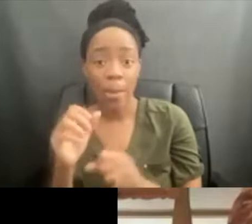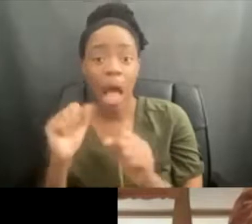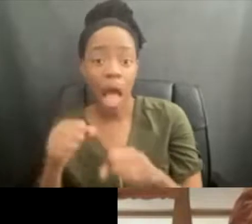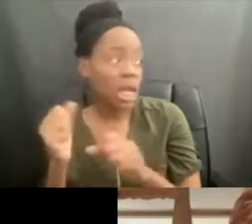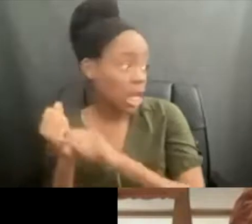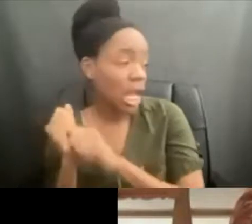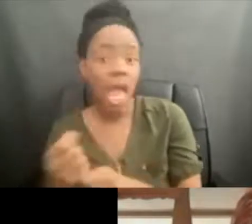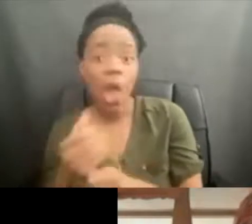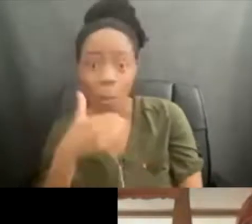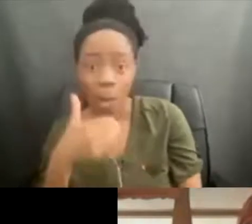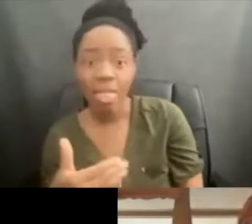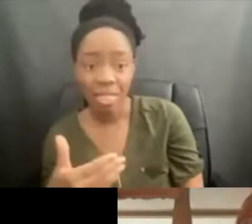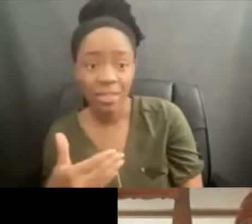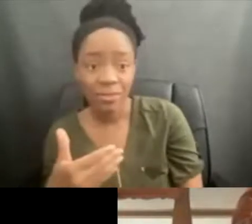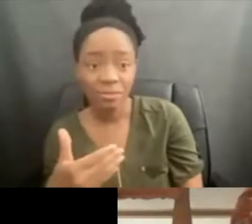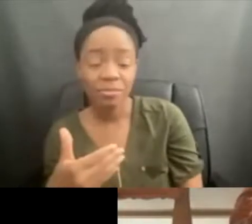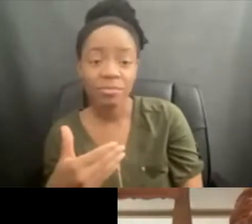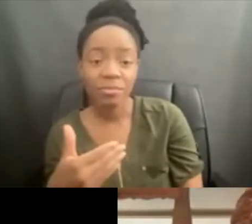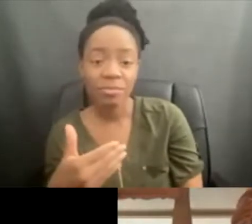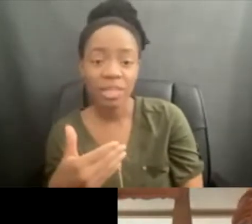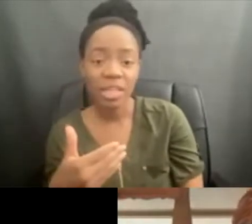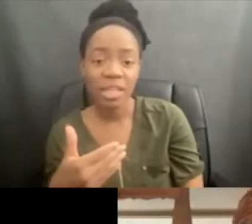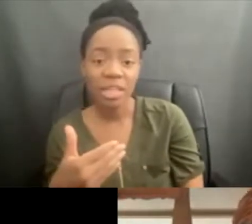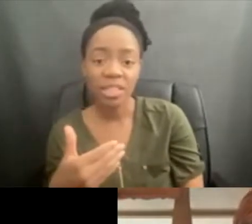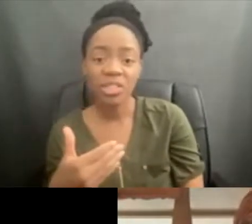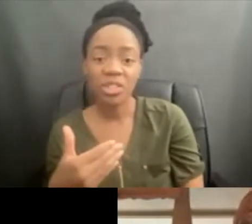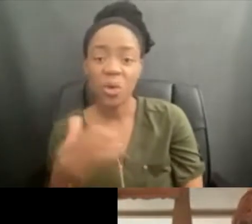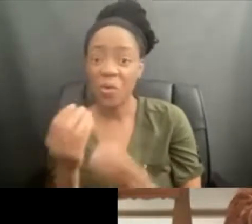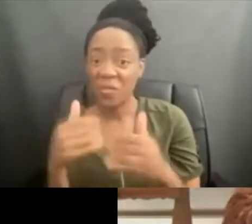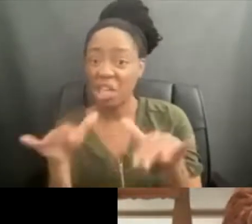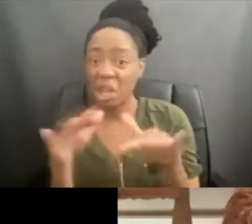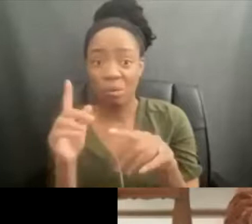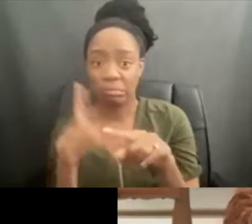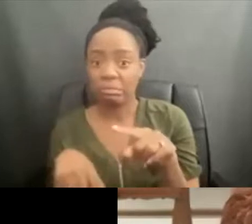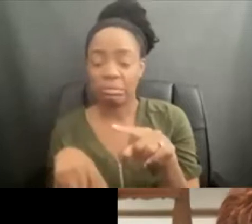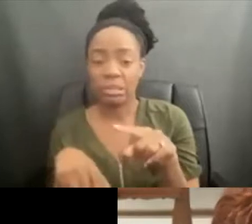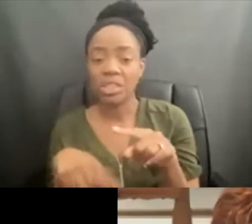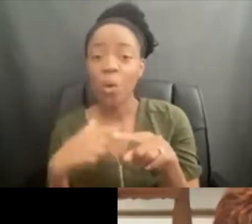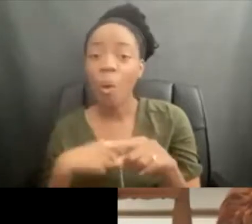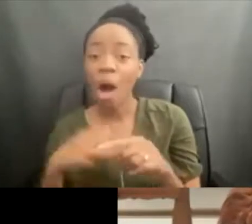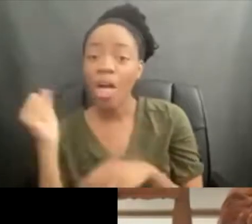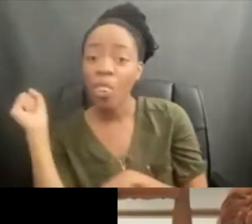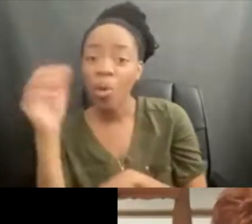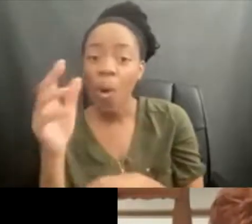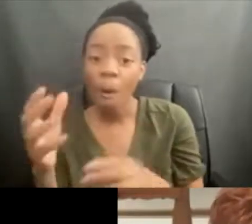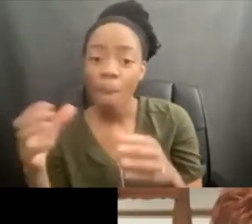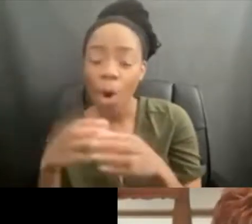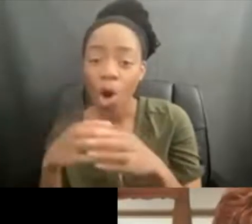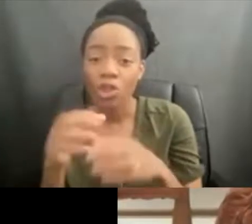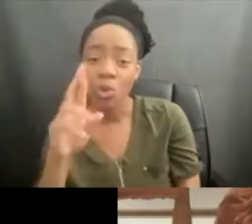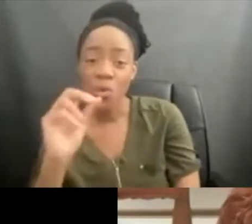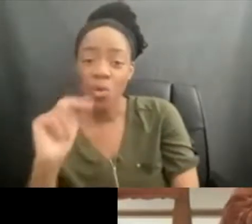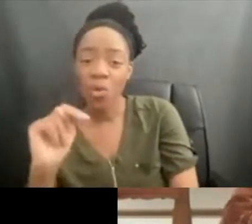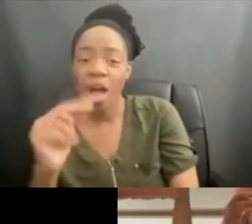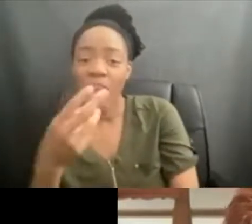good, I can't feel too good. Right. Sometimes I just throw the ball to Ron Howard and then